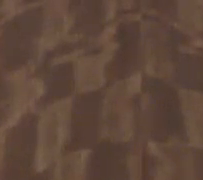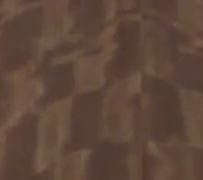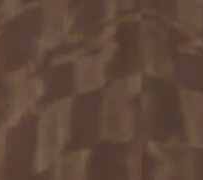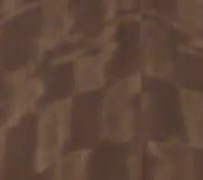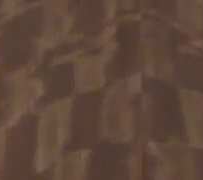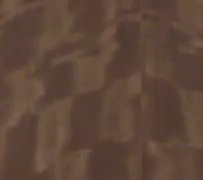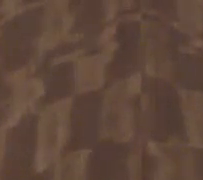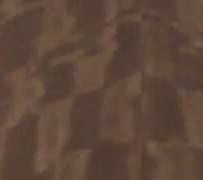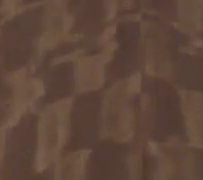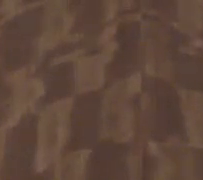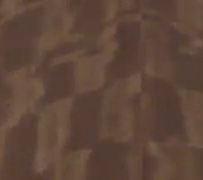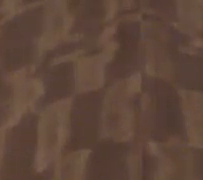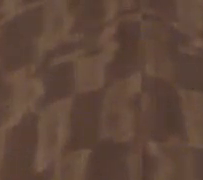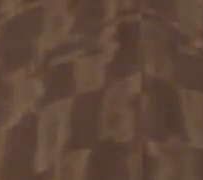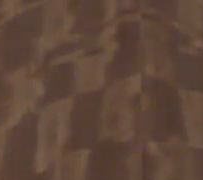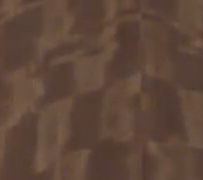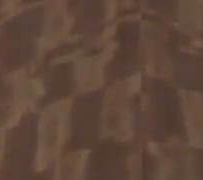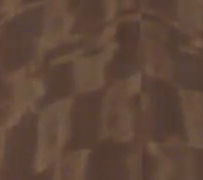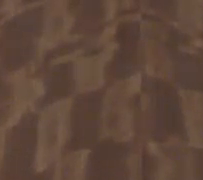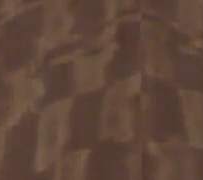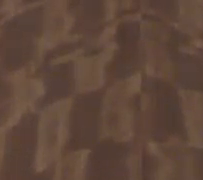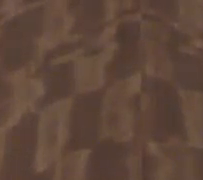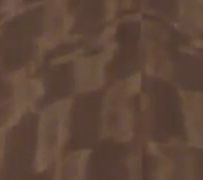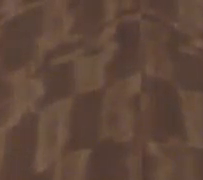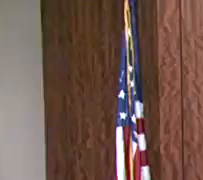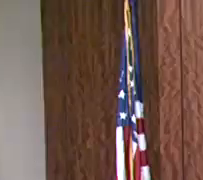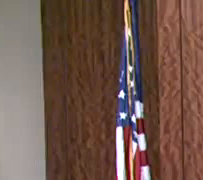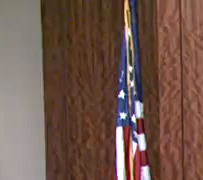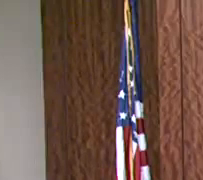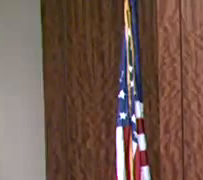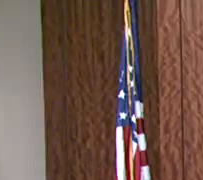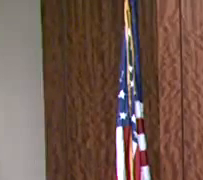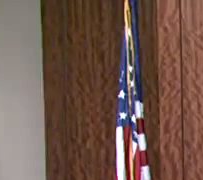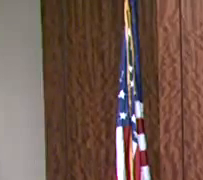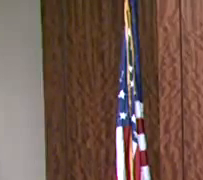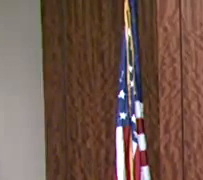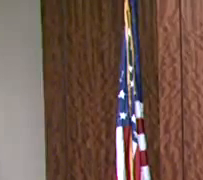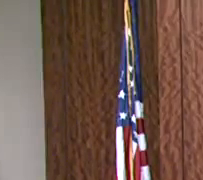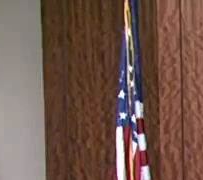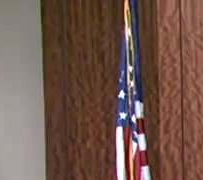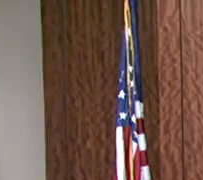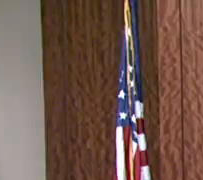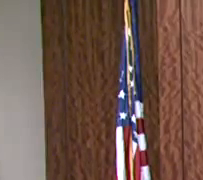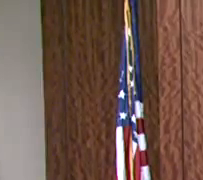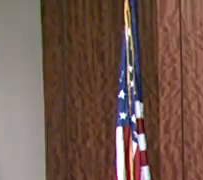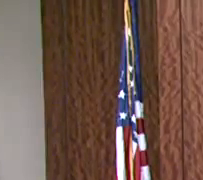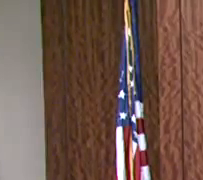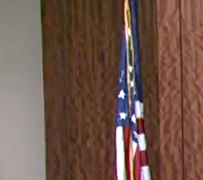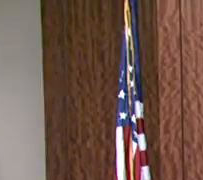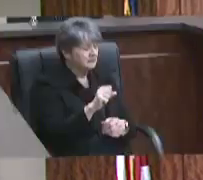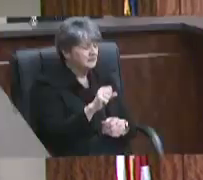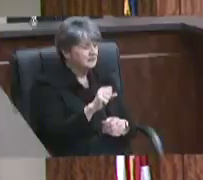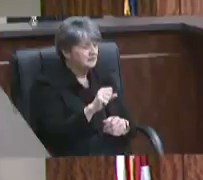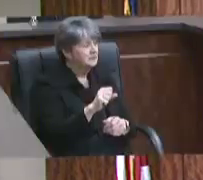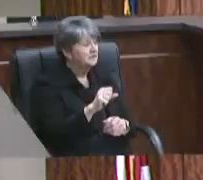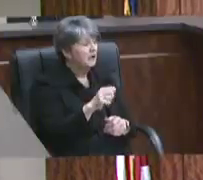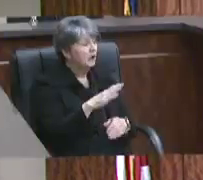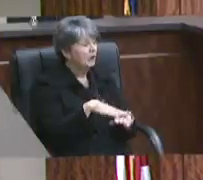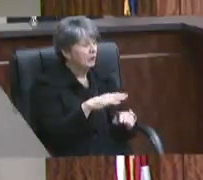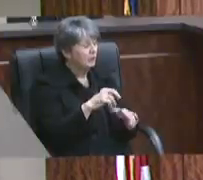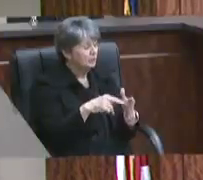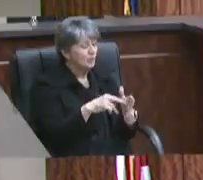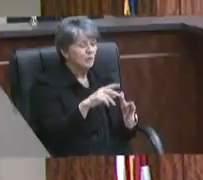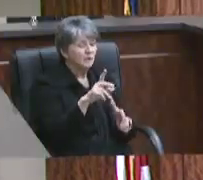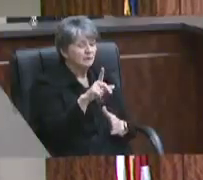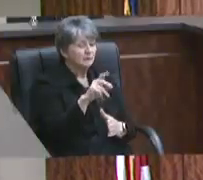first. Councilman DeWalt, would you second? Yes, I will. Okay, thank you. Any discussion? Hearing none, Ms. Rao, please call the roll.